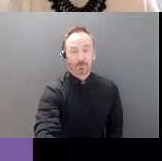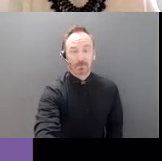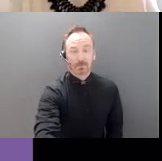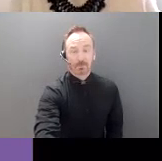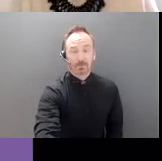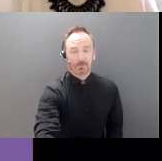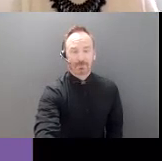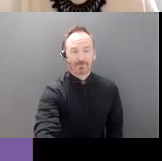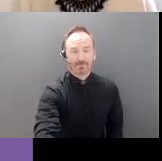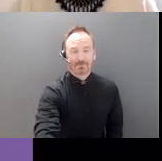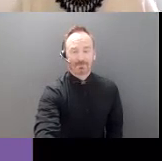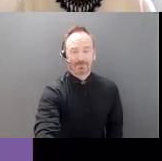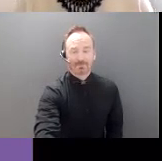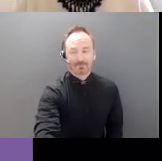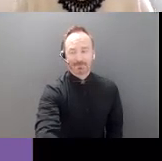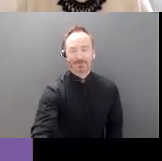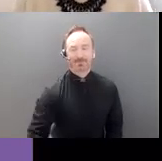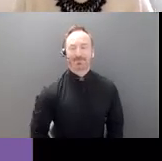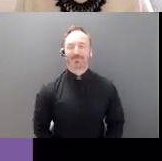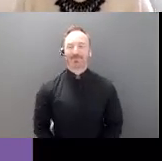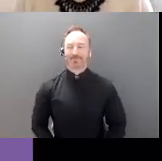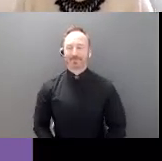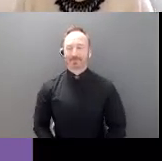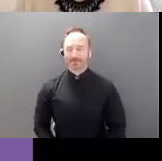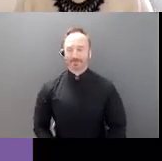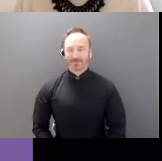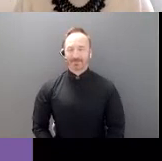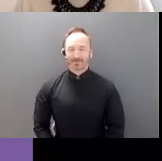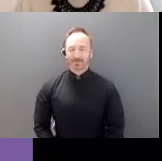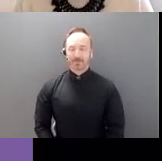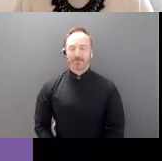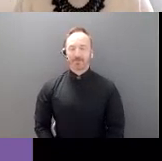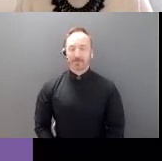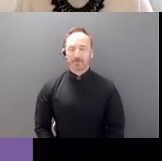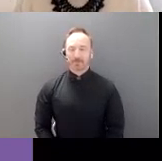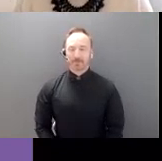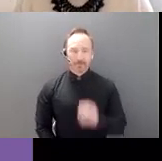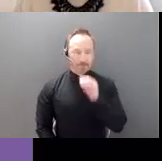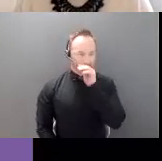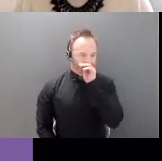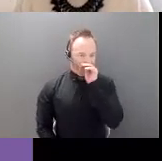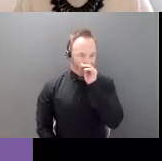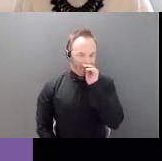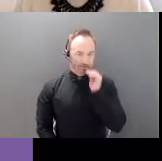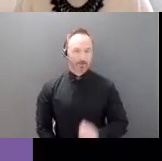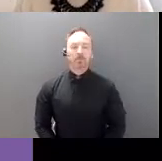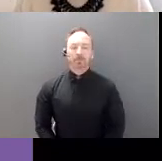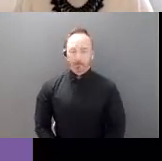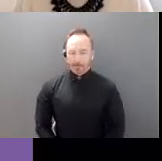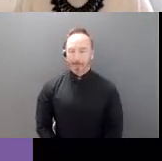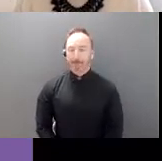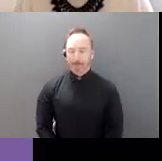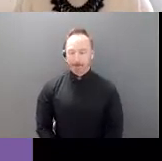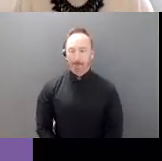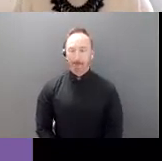chit chat, even though I enjoy those kind of talks. Yeah, me too. And then we'll just wait in limbo for the seats to fill up